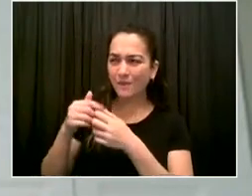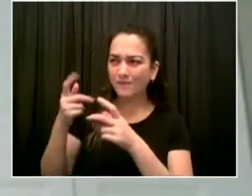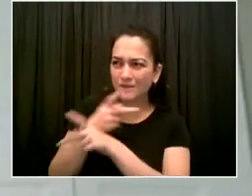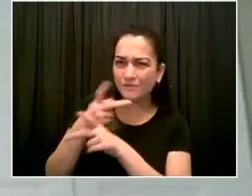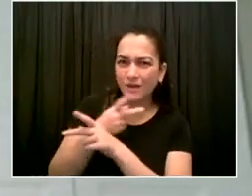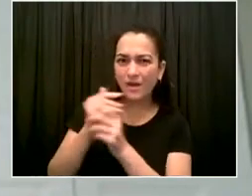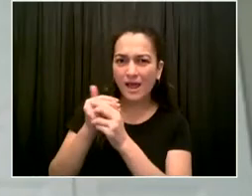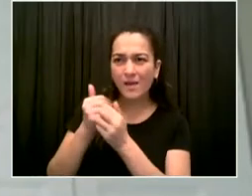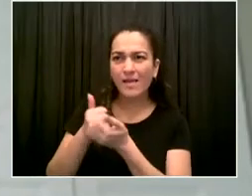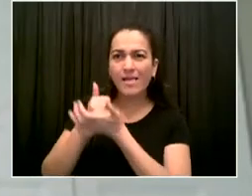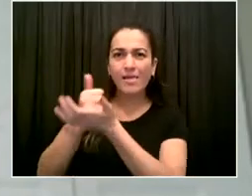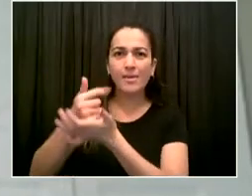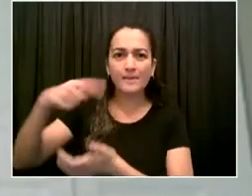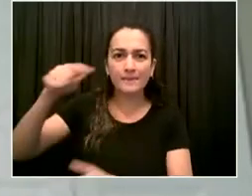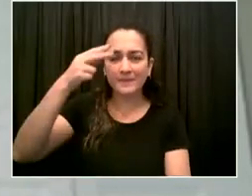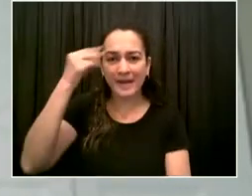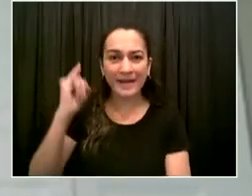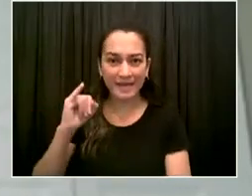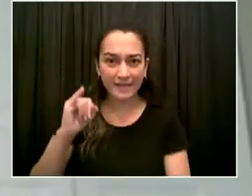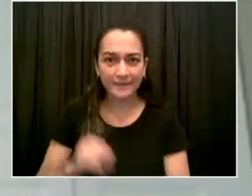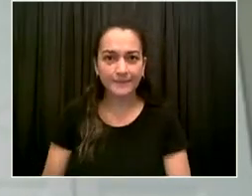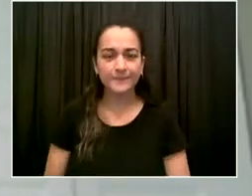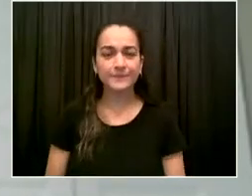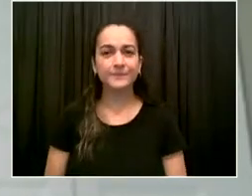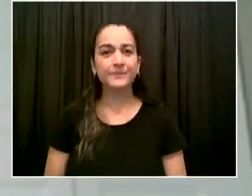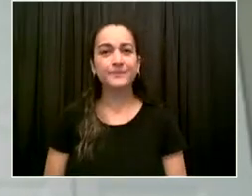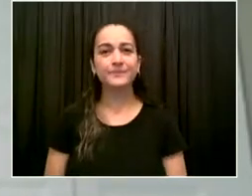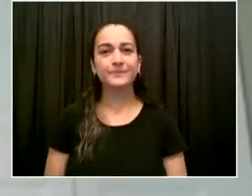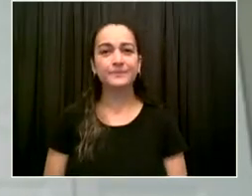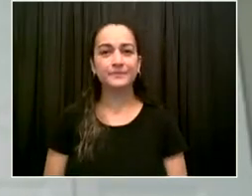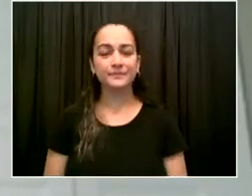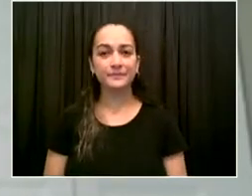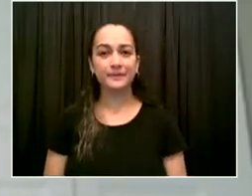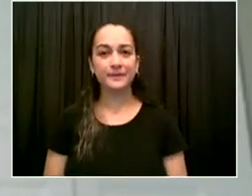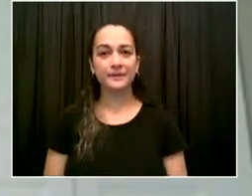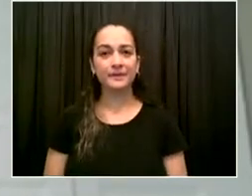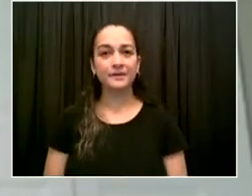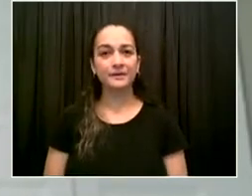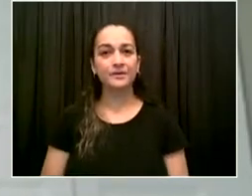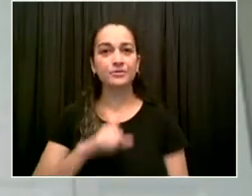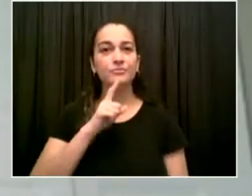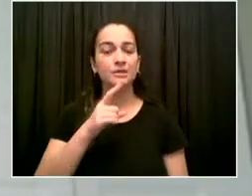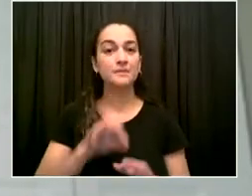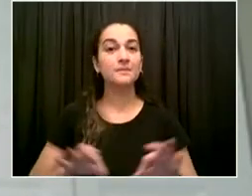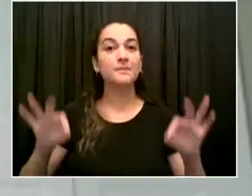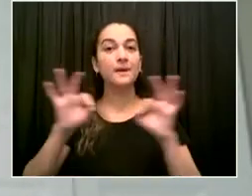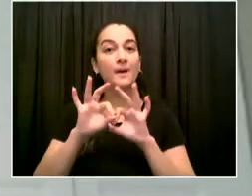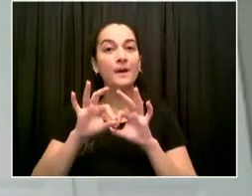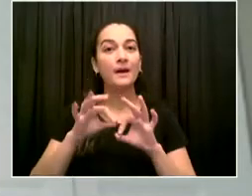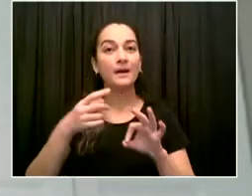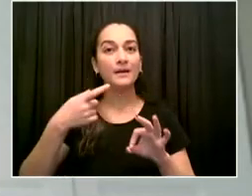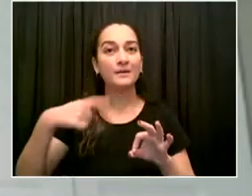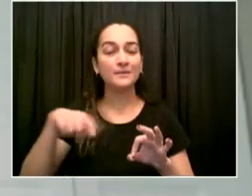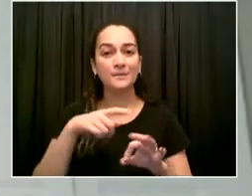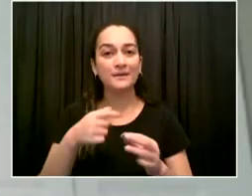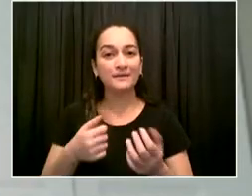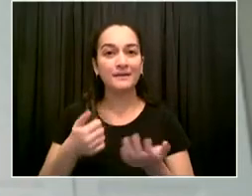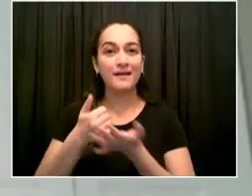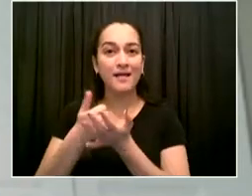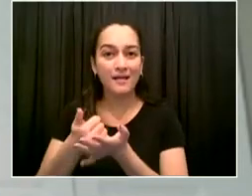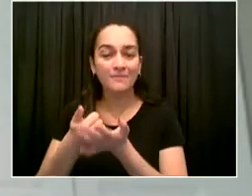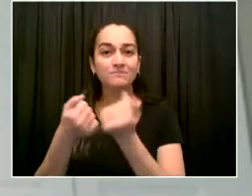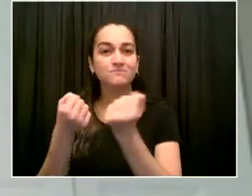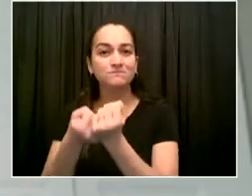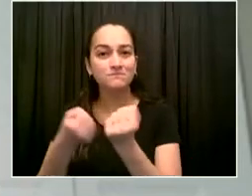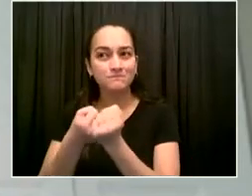now. It's really important that we make this as easy as possible, especially because people, there's a lot of things going on